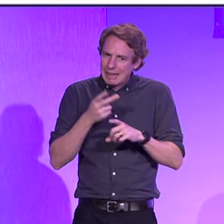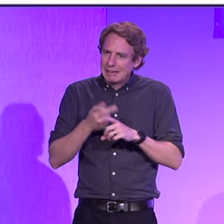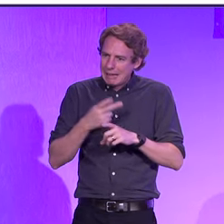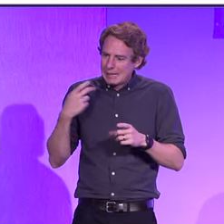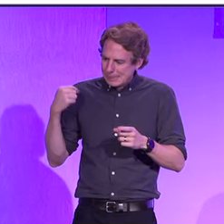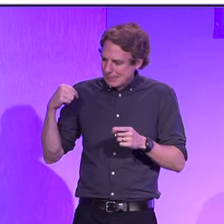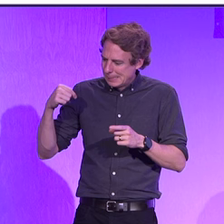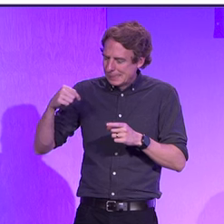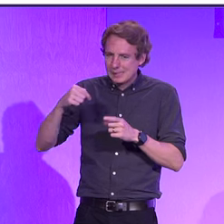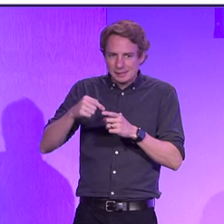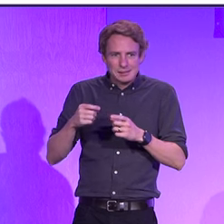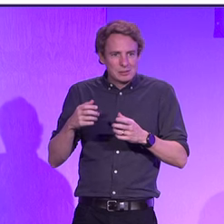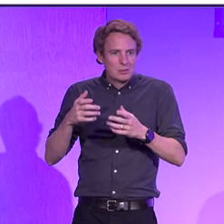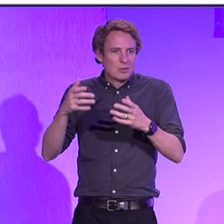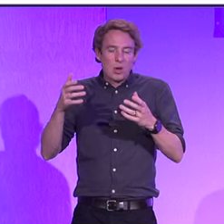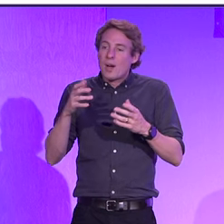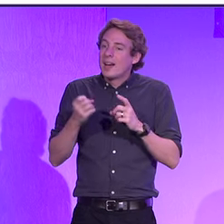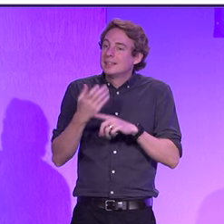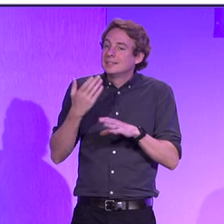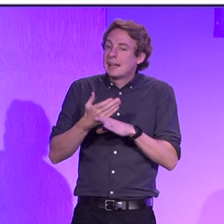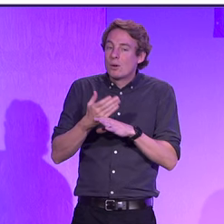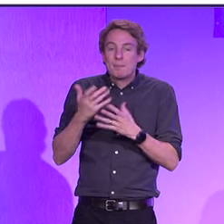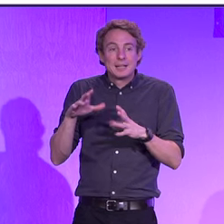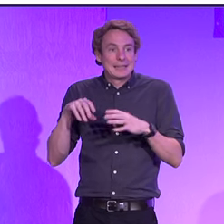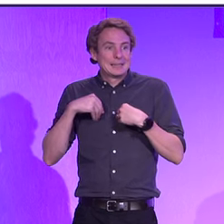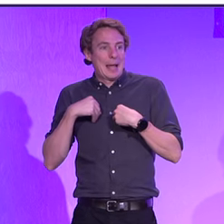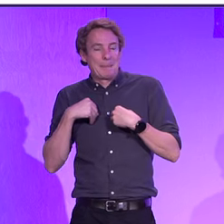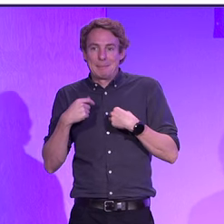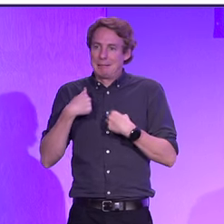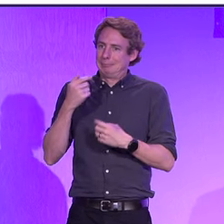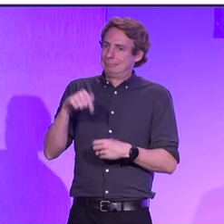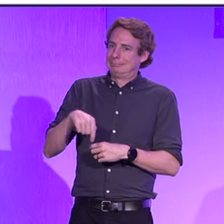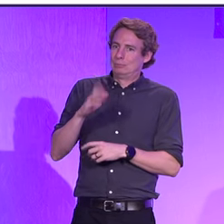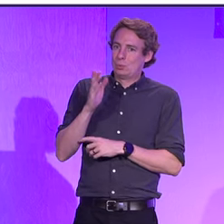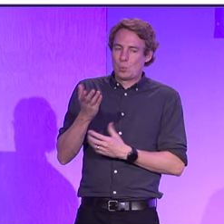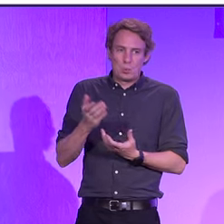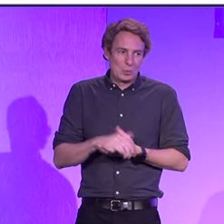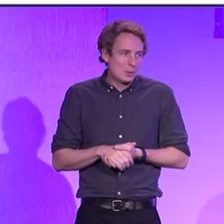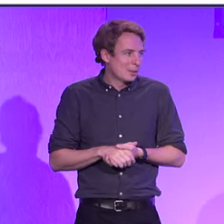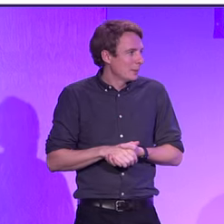Like, DevOps Days kept accepting the talk, and it just really made me happy.